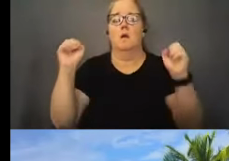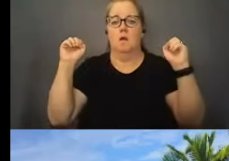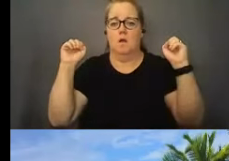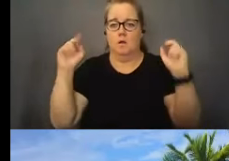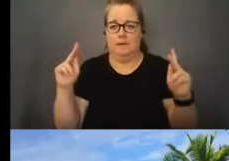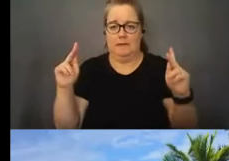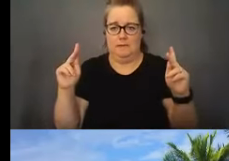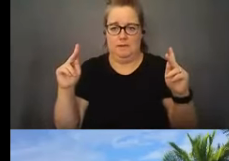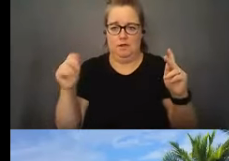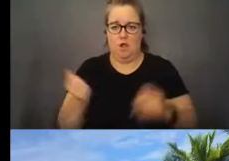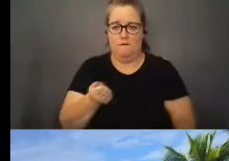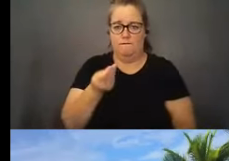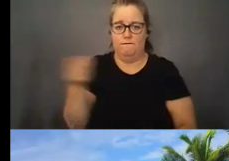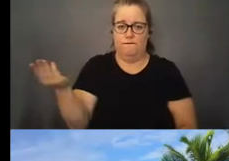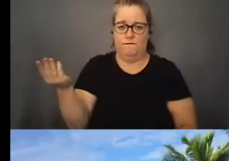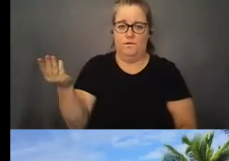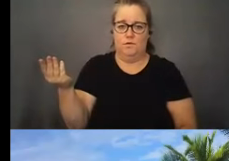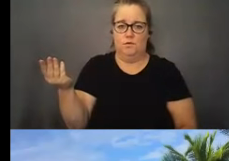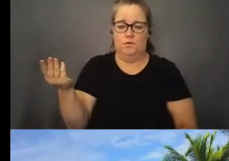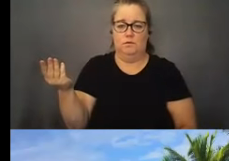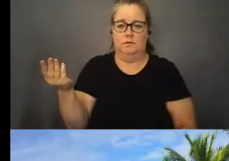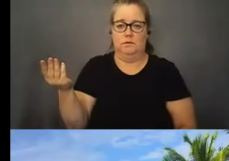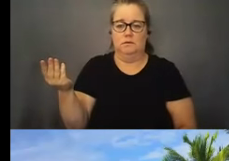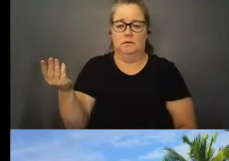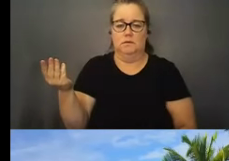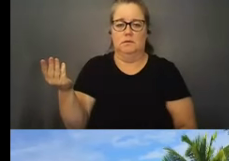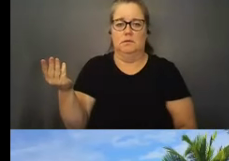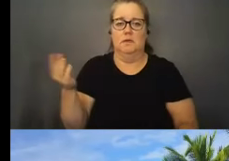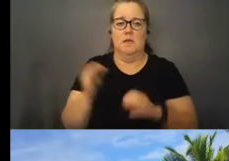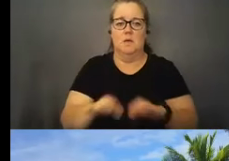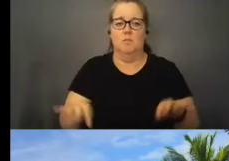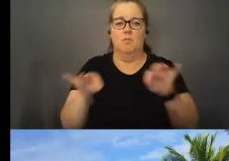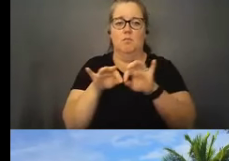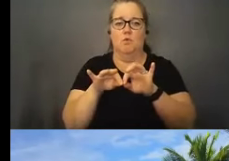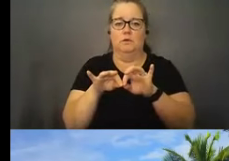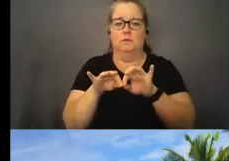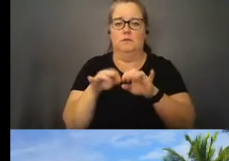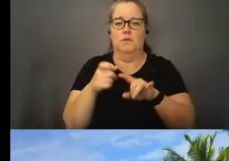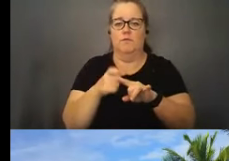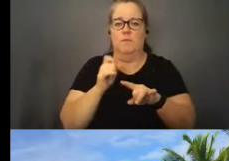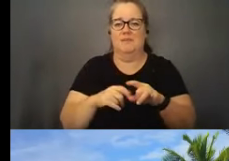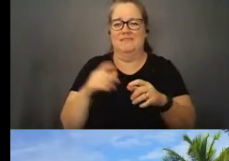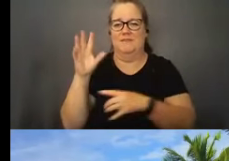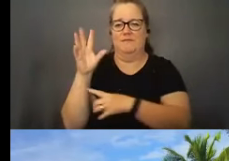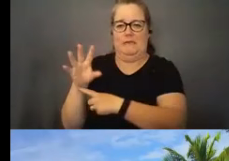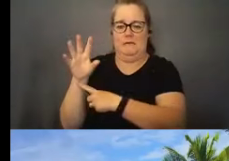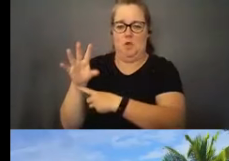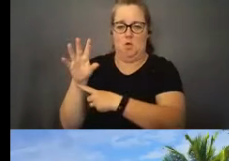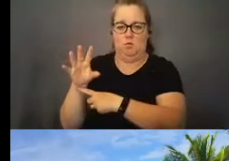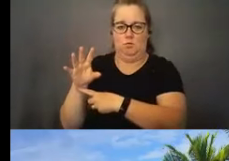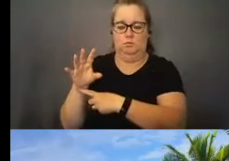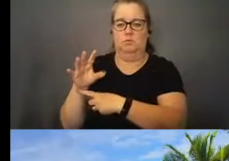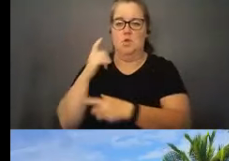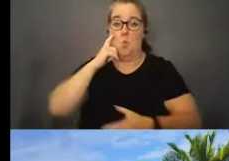a few key points in this video, and then we're going to go through our list. So this is